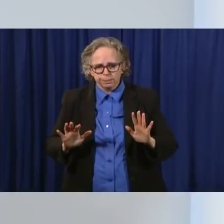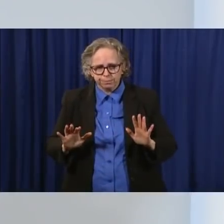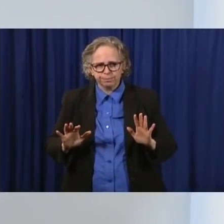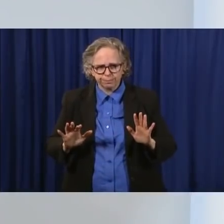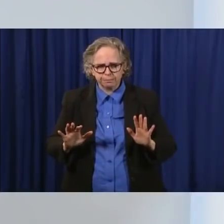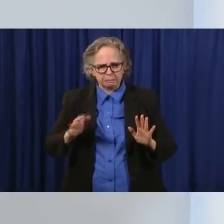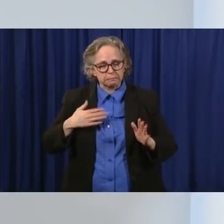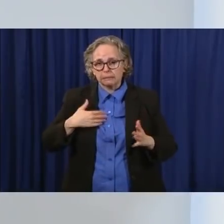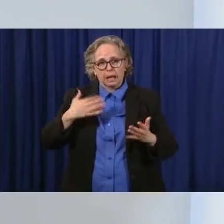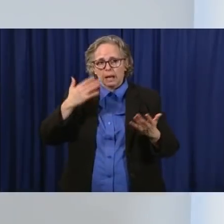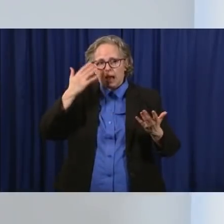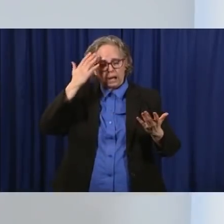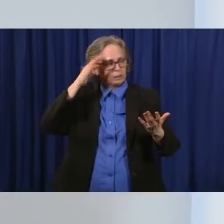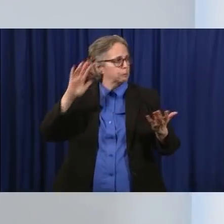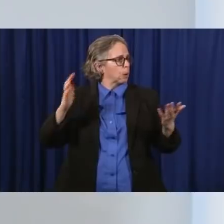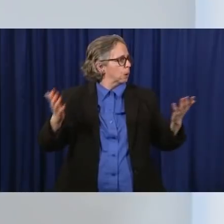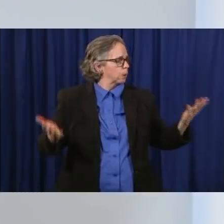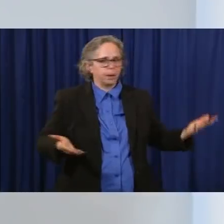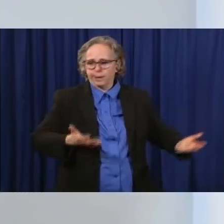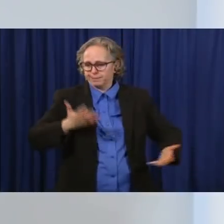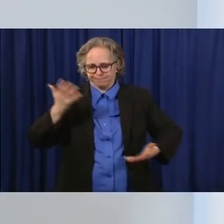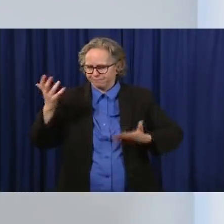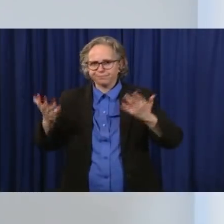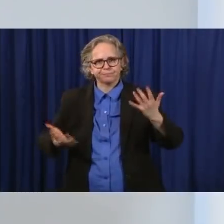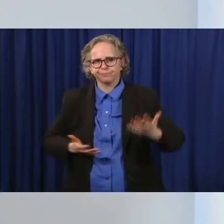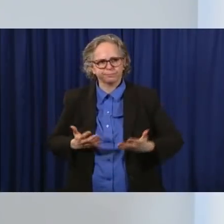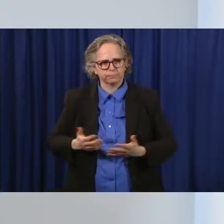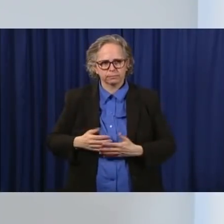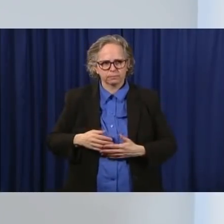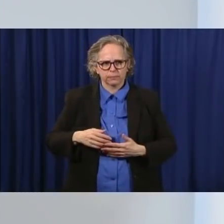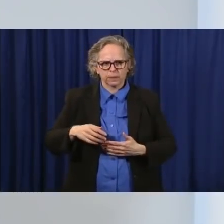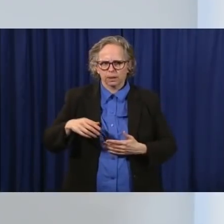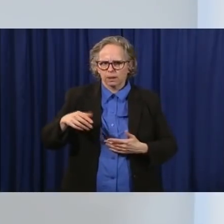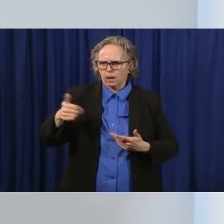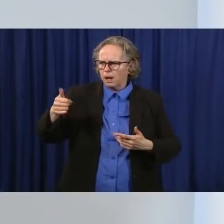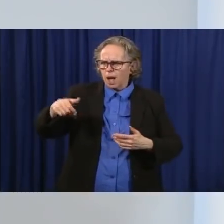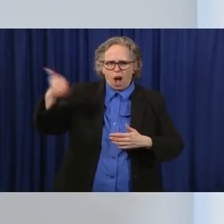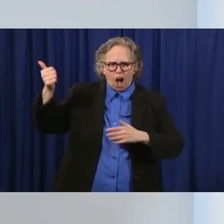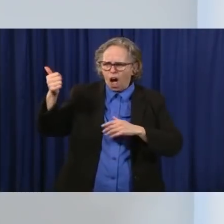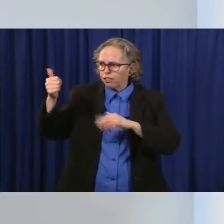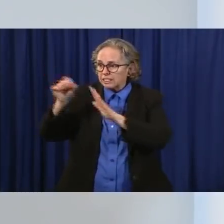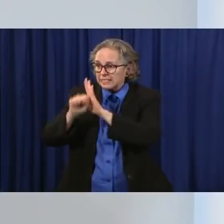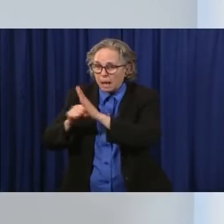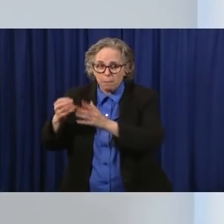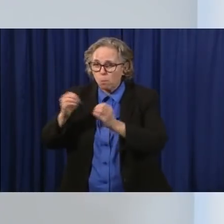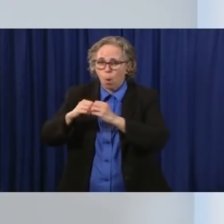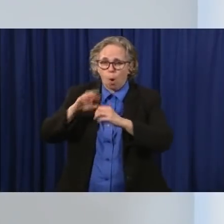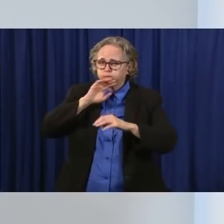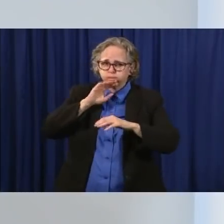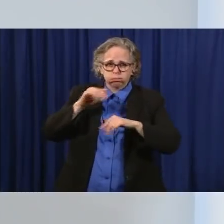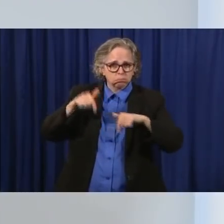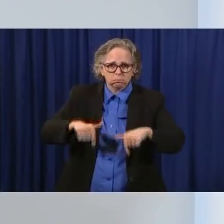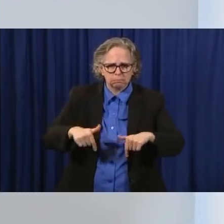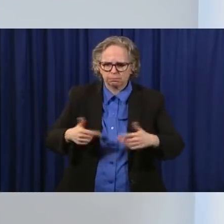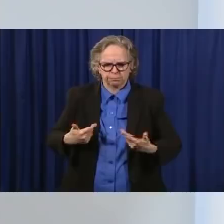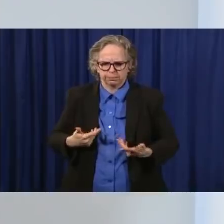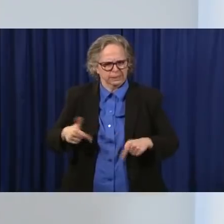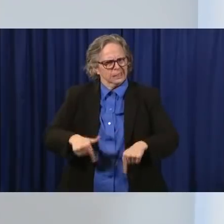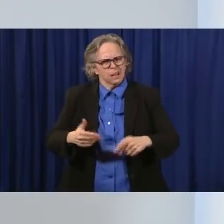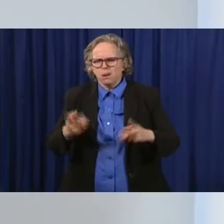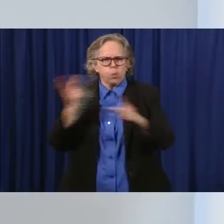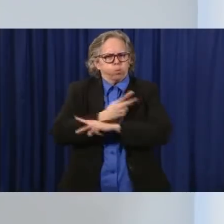this process has frustrated us collectively more than this, including the people that work there, because they get it too. I think